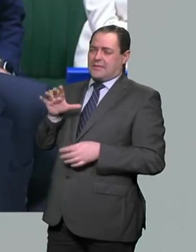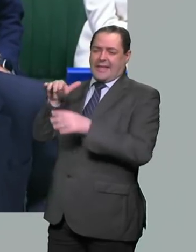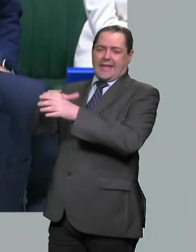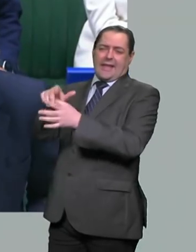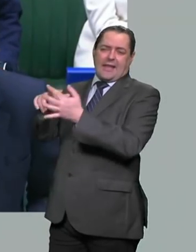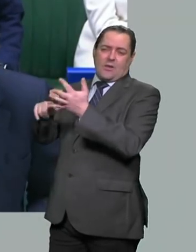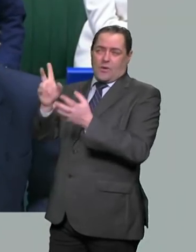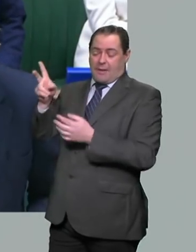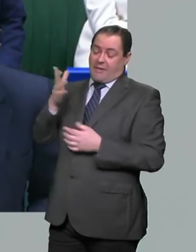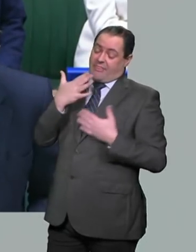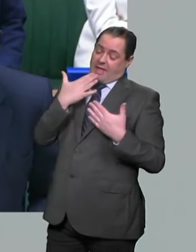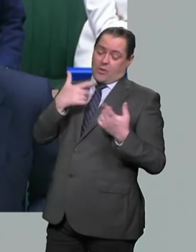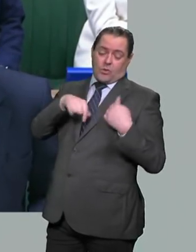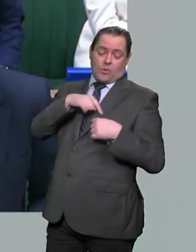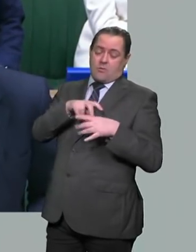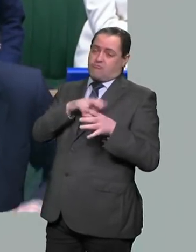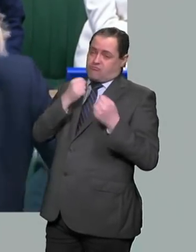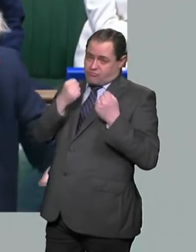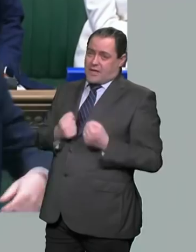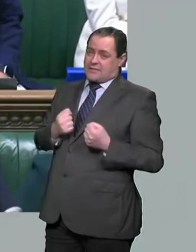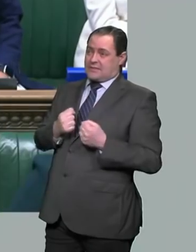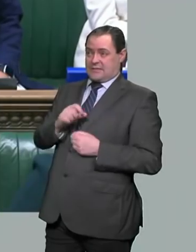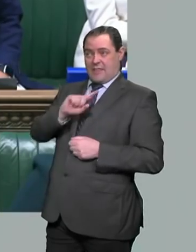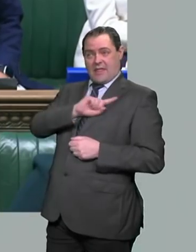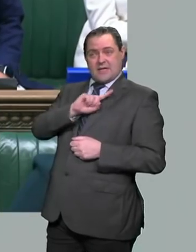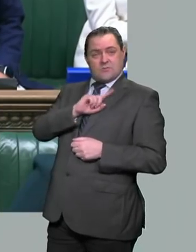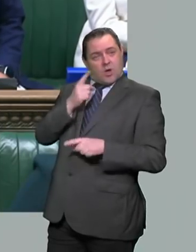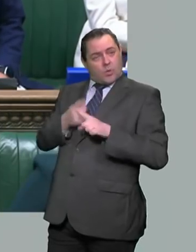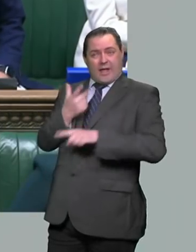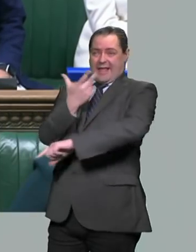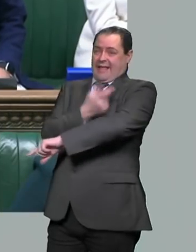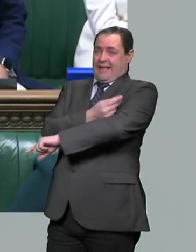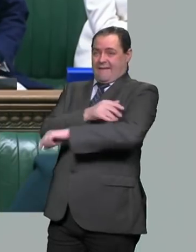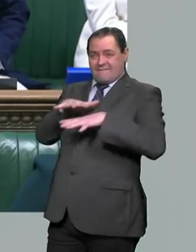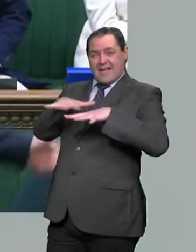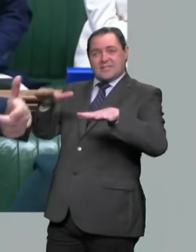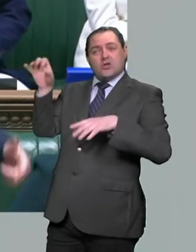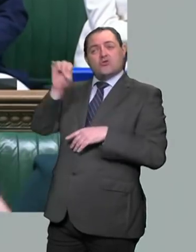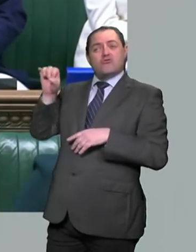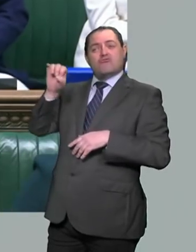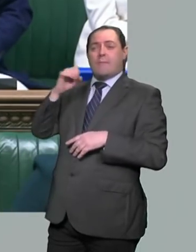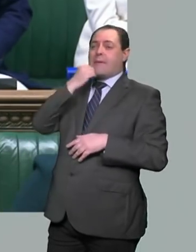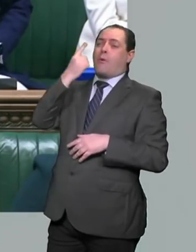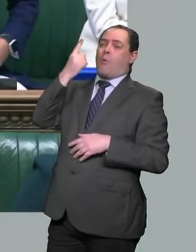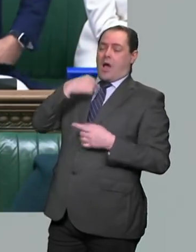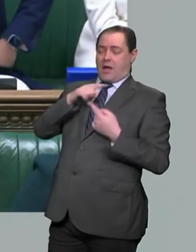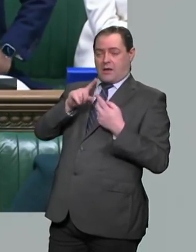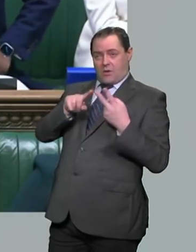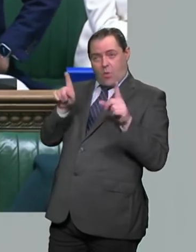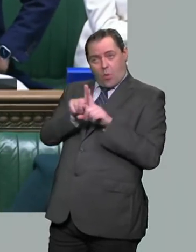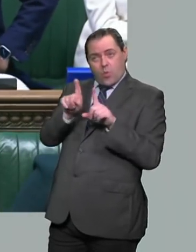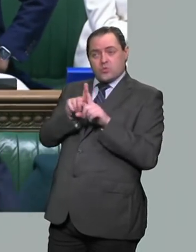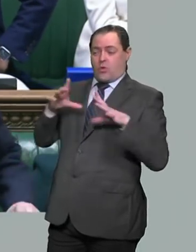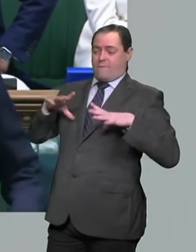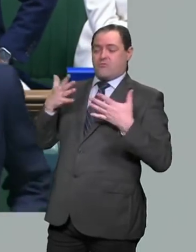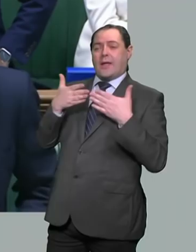Speaker. But it was thanks to Brexit very largely that we had the fastest vaccine rollout in Europe, Mr. Speaker, and we've been able to deliver our free